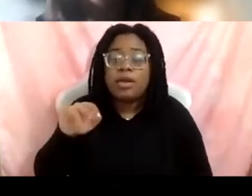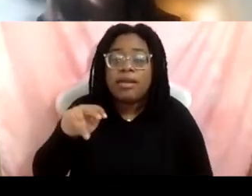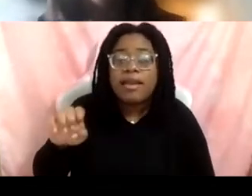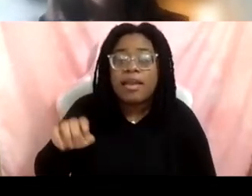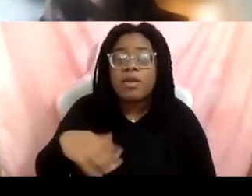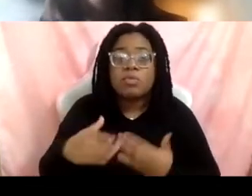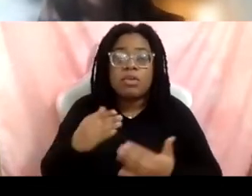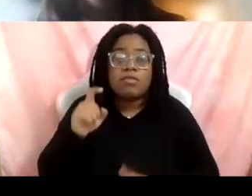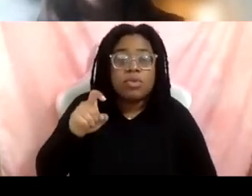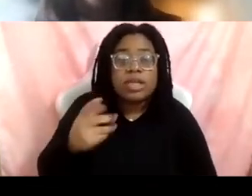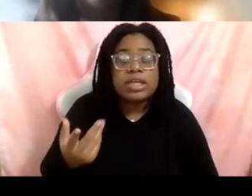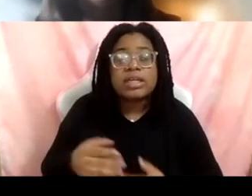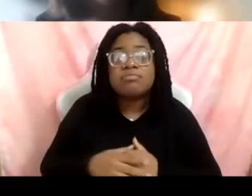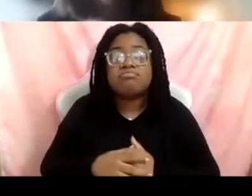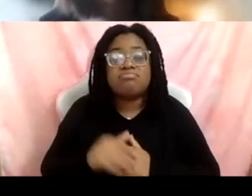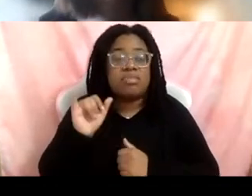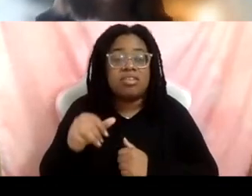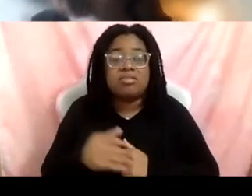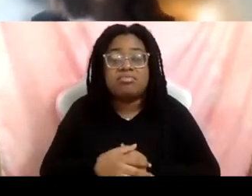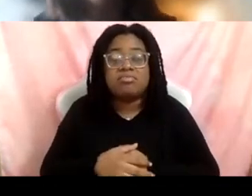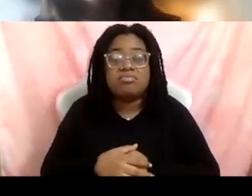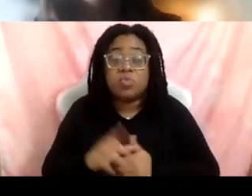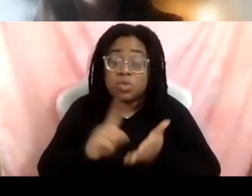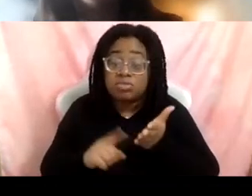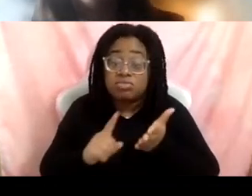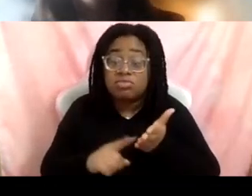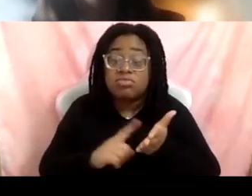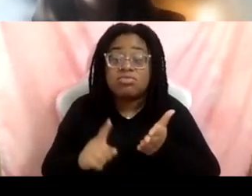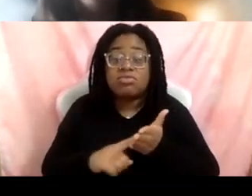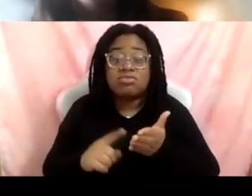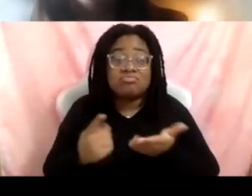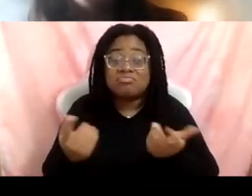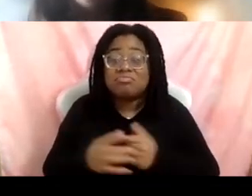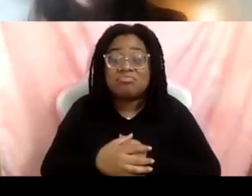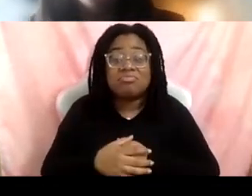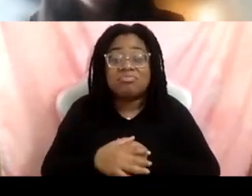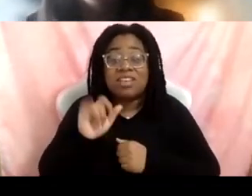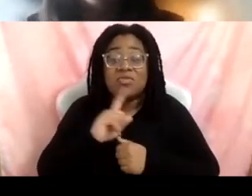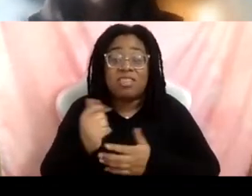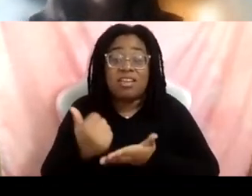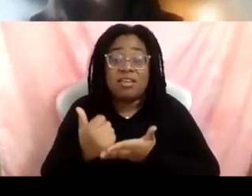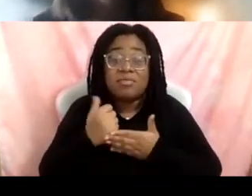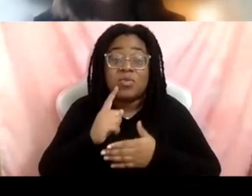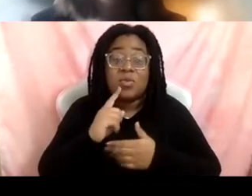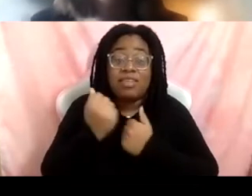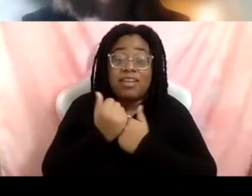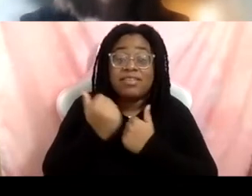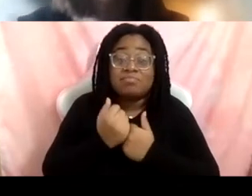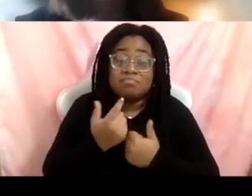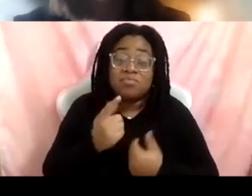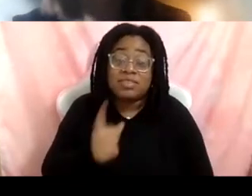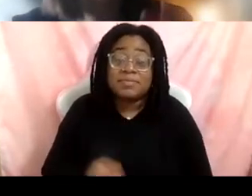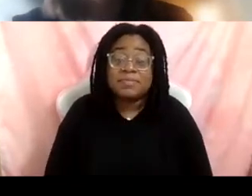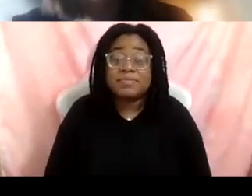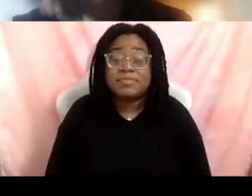it might be for you. So yeah, just research the crap out of it and I think that helps with your advocacy, really.